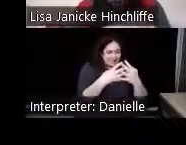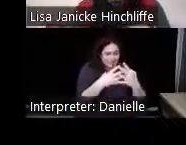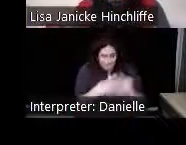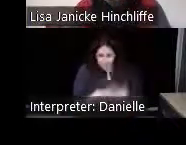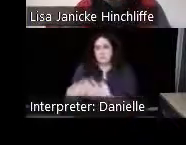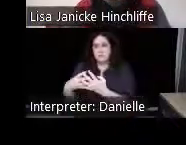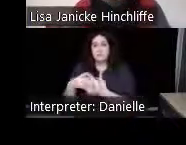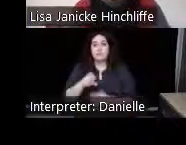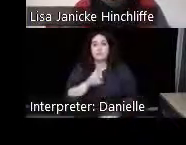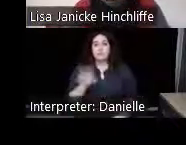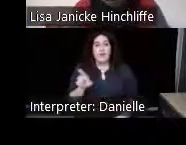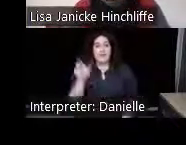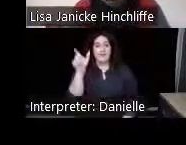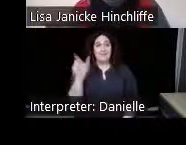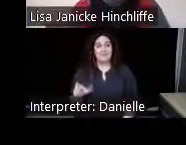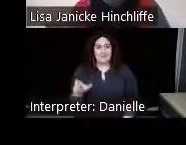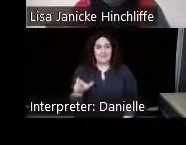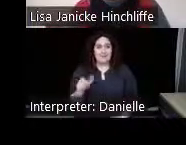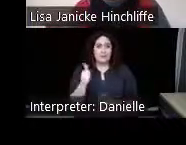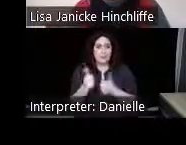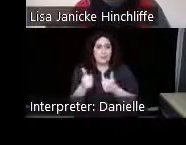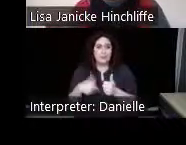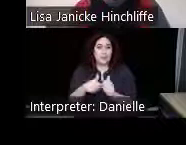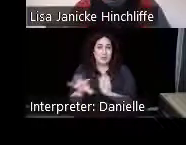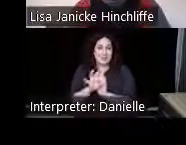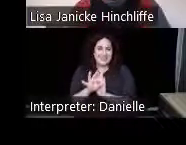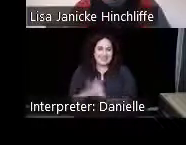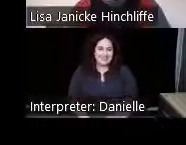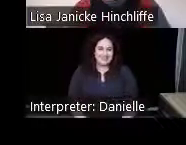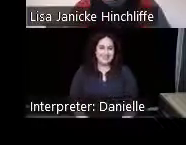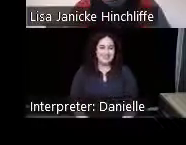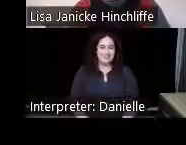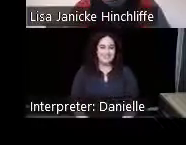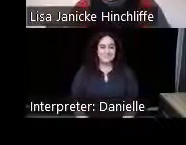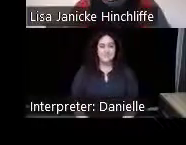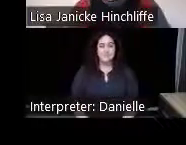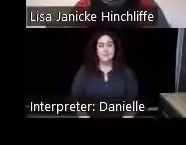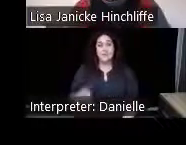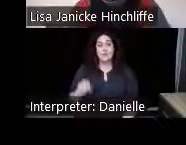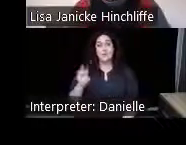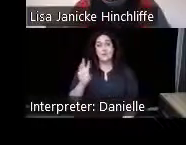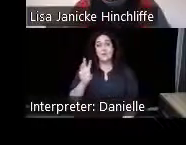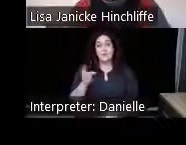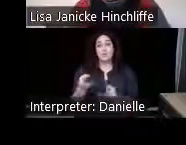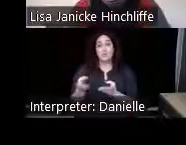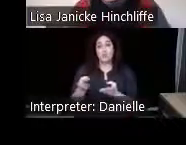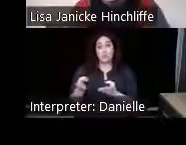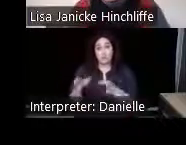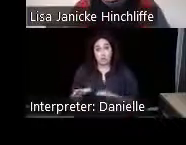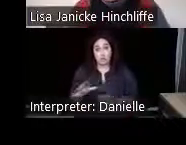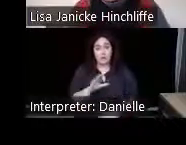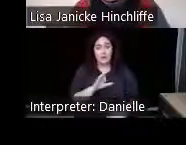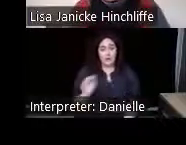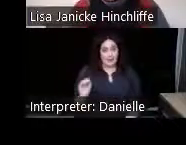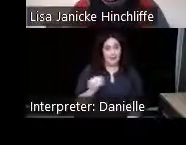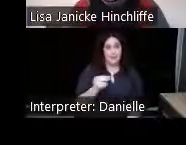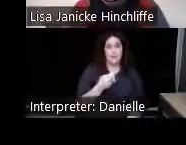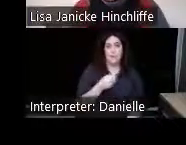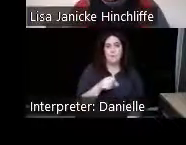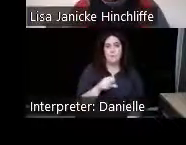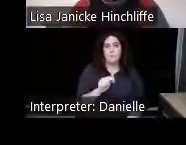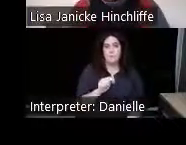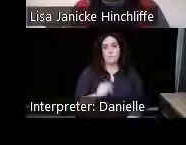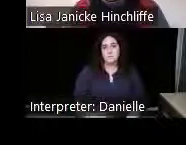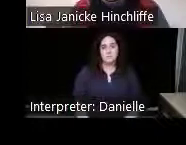we specifically looked at, and we are identifying both the server as well as the host here. So we looked